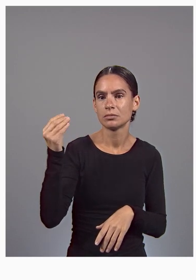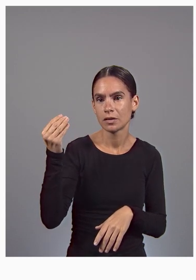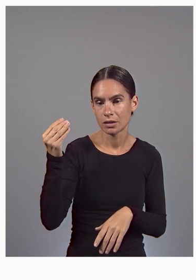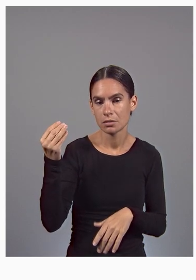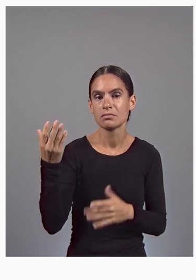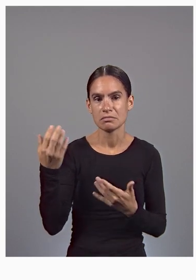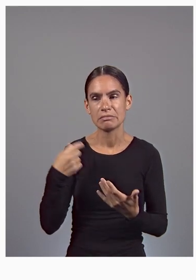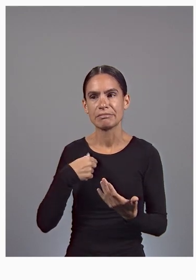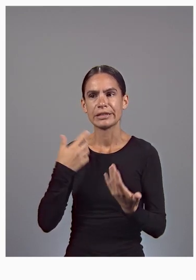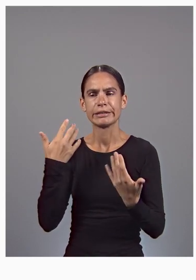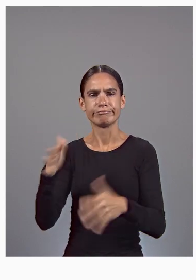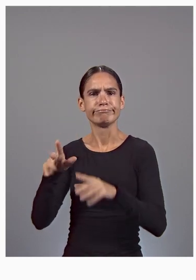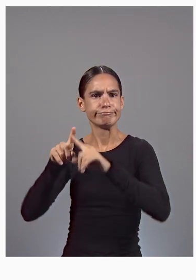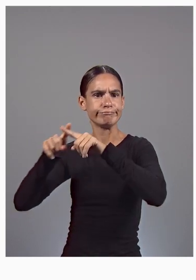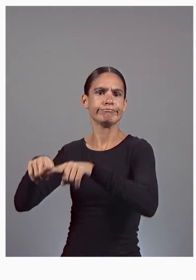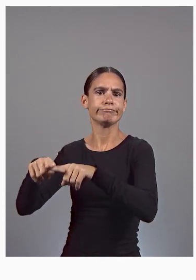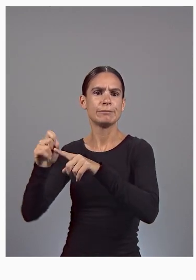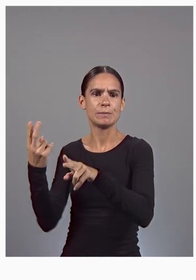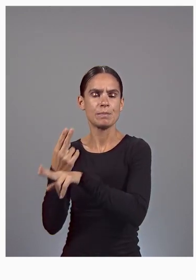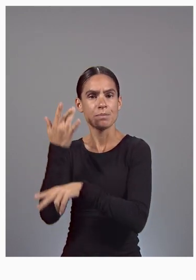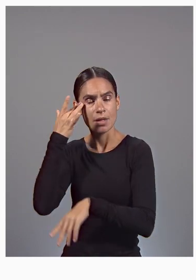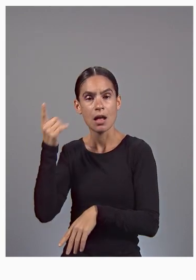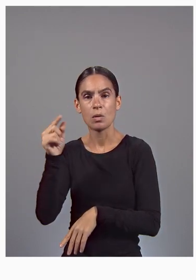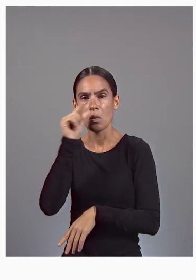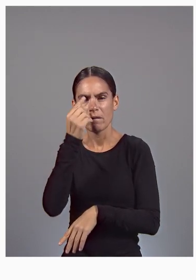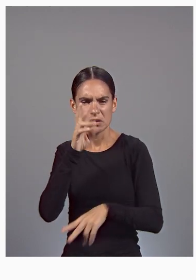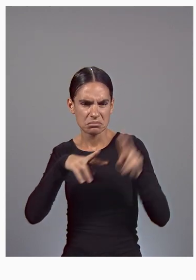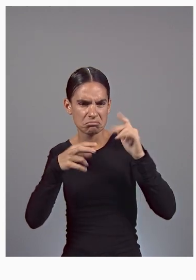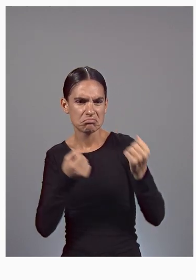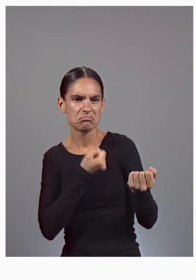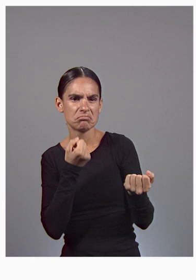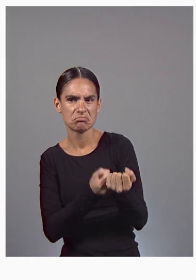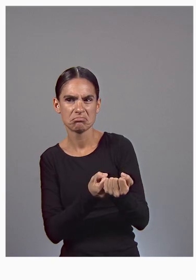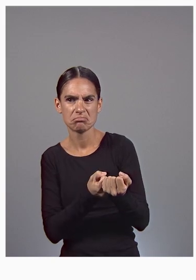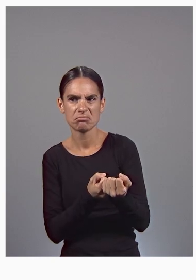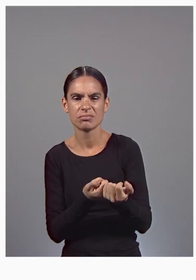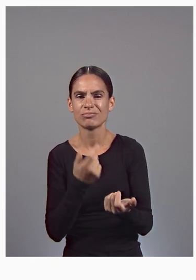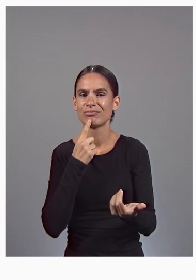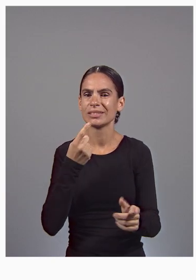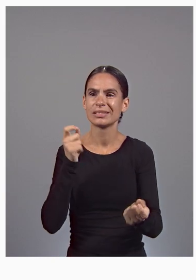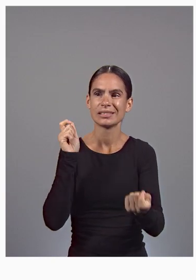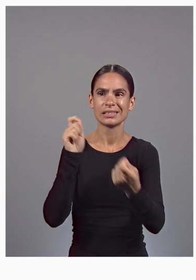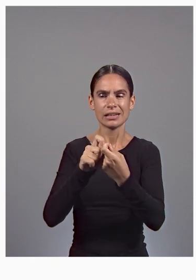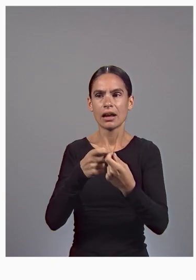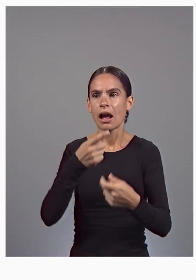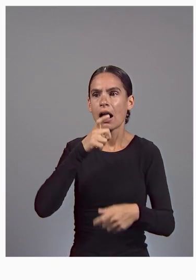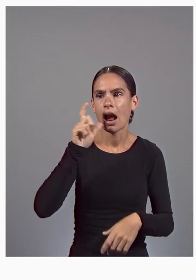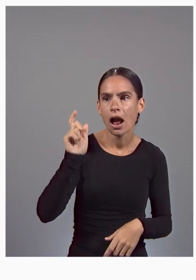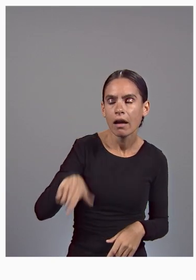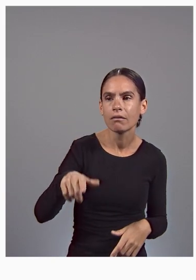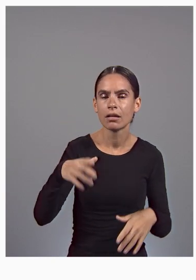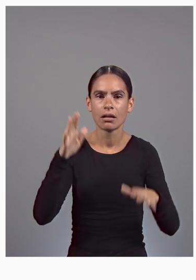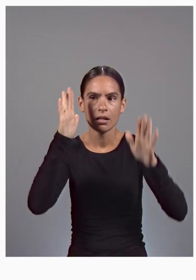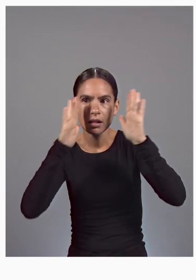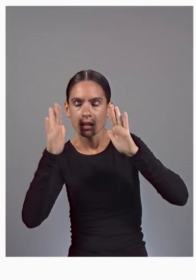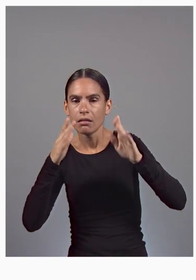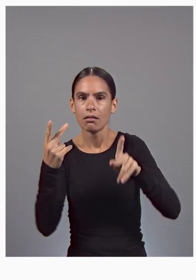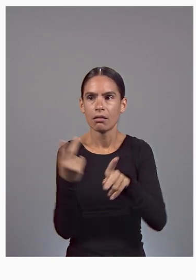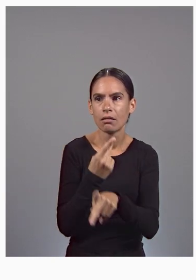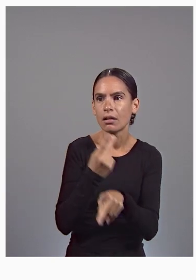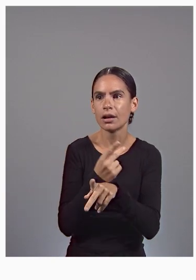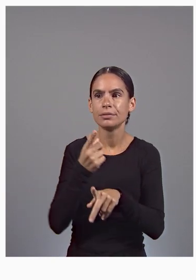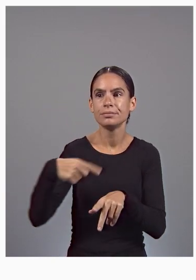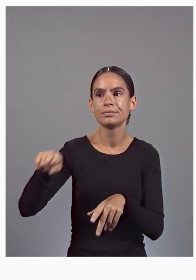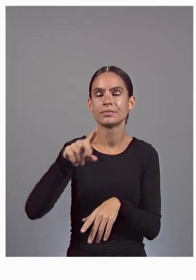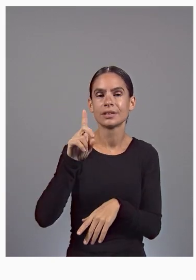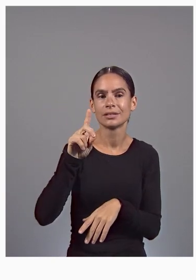about. This is exactly the point. You don't have to worry about these dependencies because they are already vetted for you. And so now that I know that I don't have to worry as